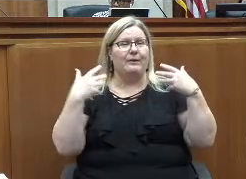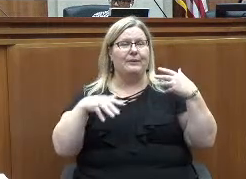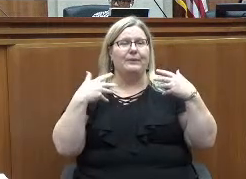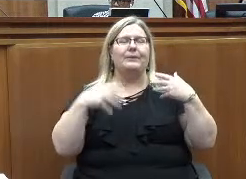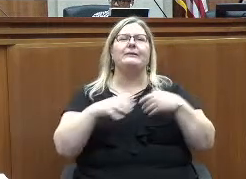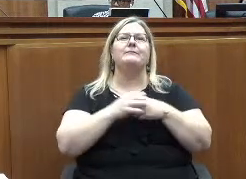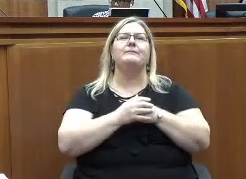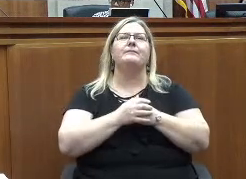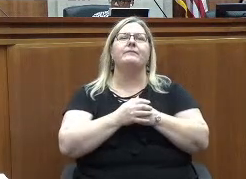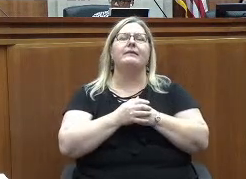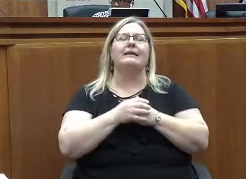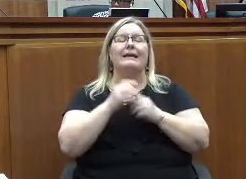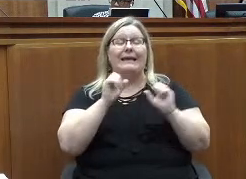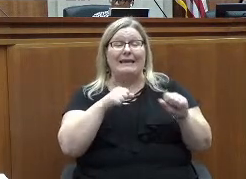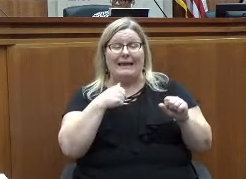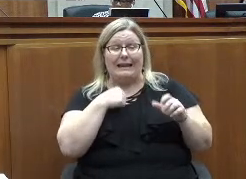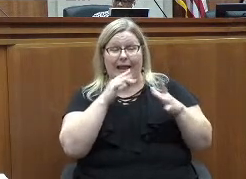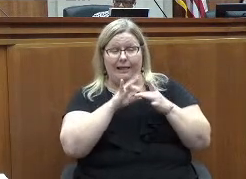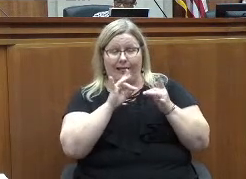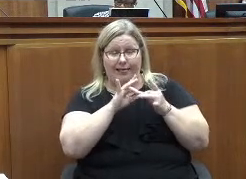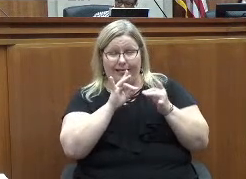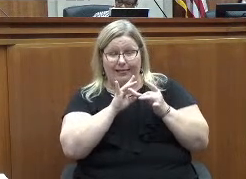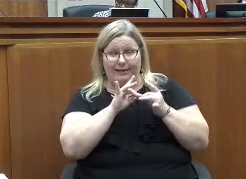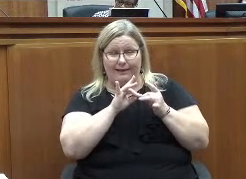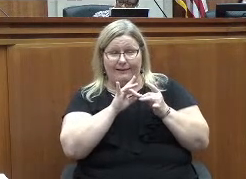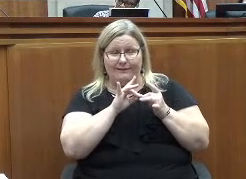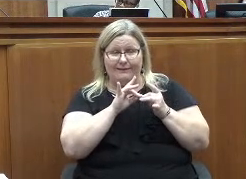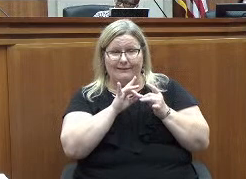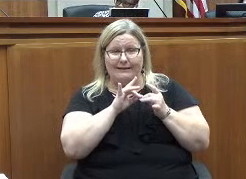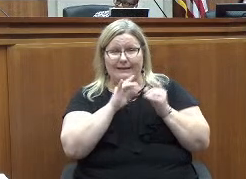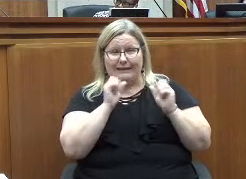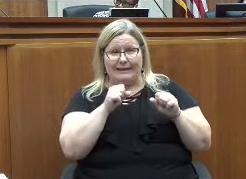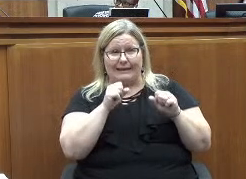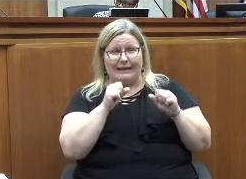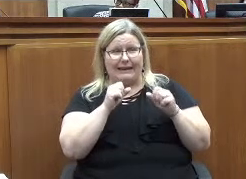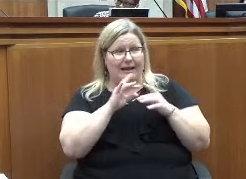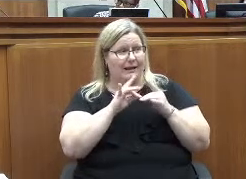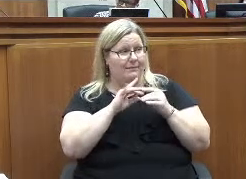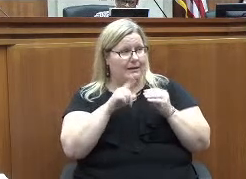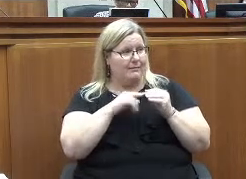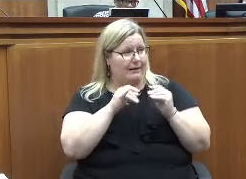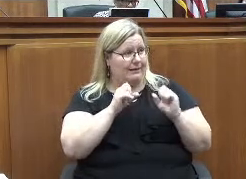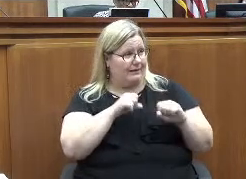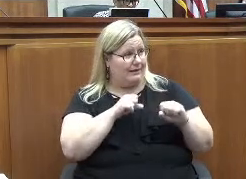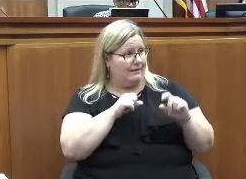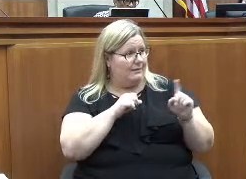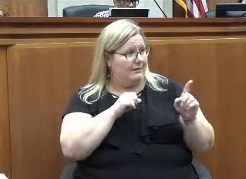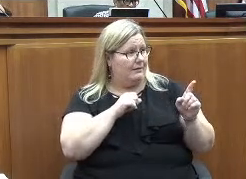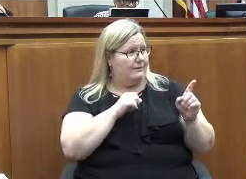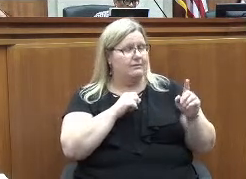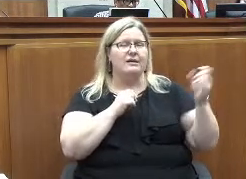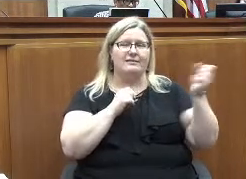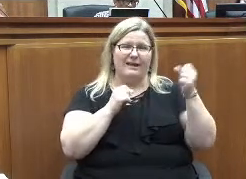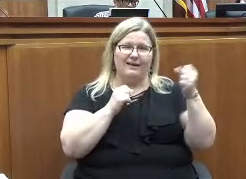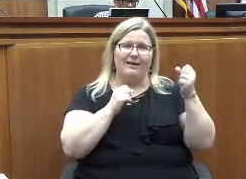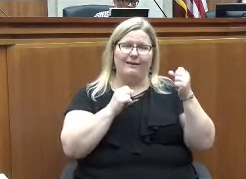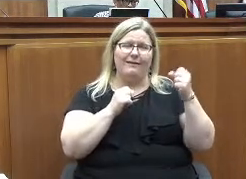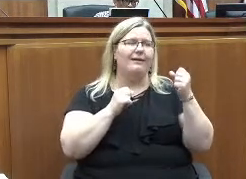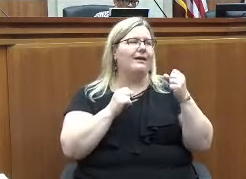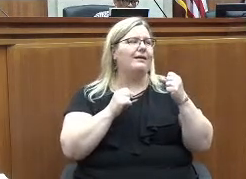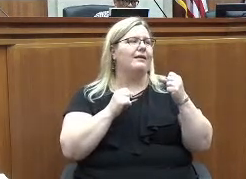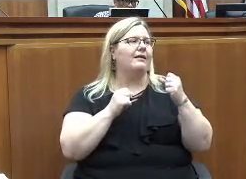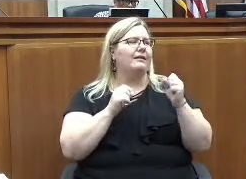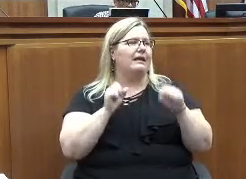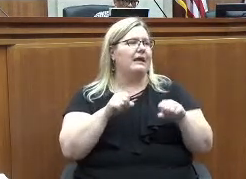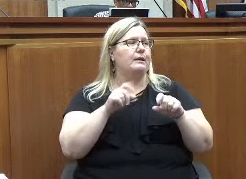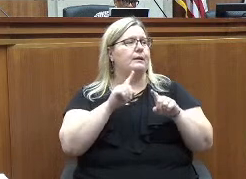can I make a comment or two about this? Am I at liberty before? Sure. Yeah, you can, but I do will say